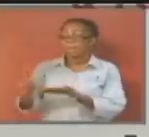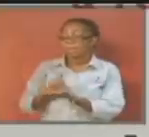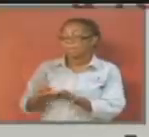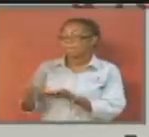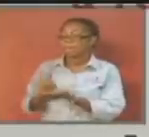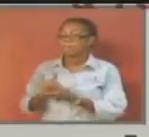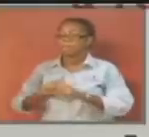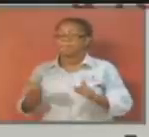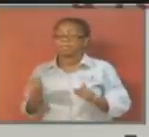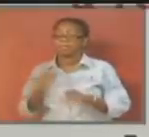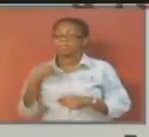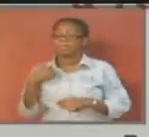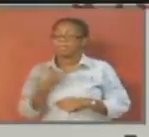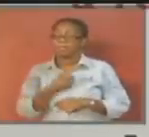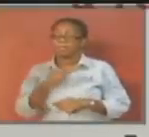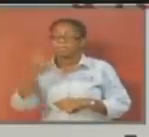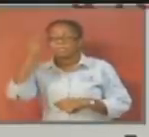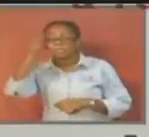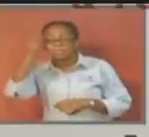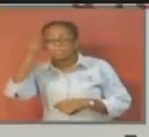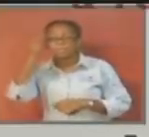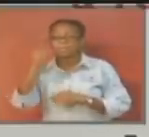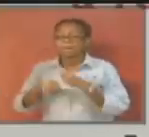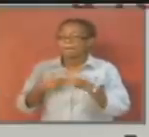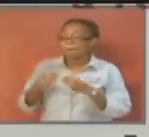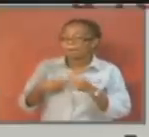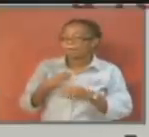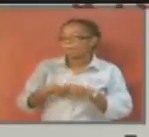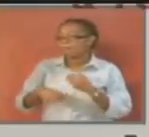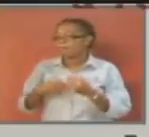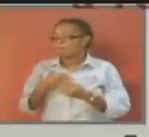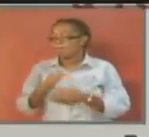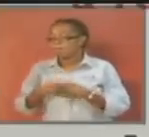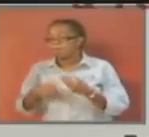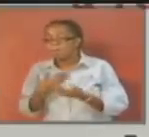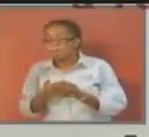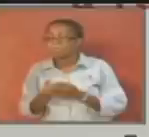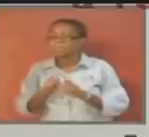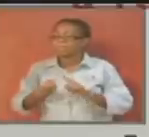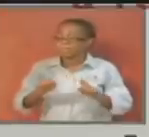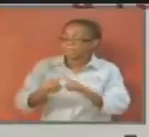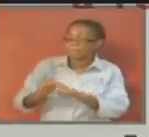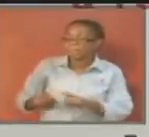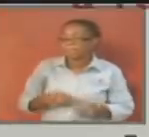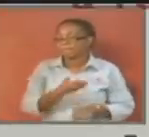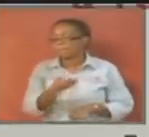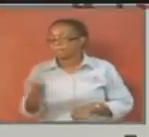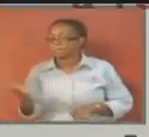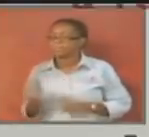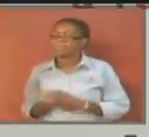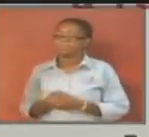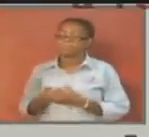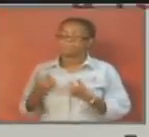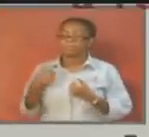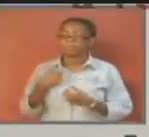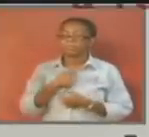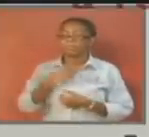we would have had a 12-week time frame when we would have given appointments. That has been brought forward to 8 weeks